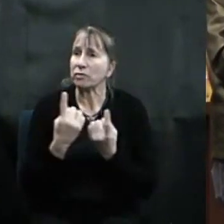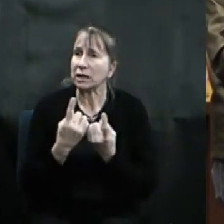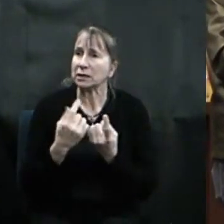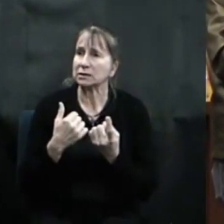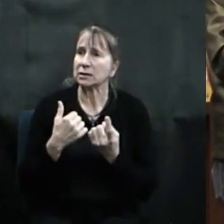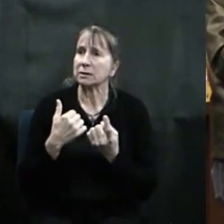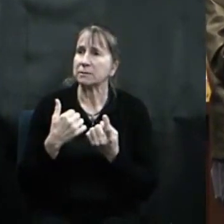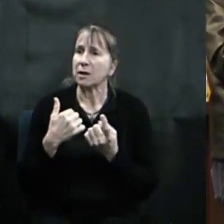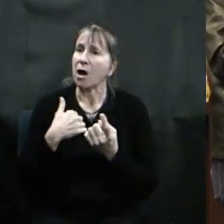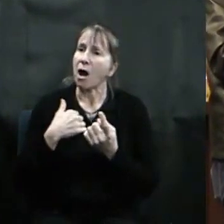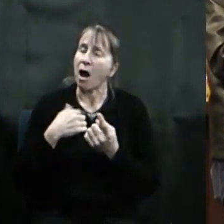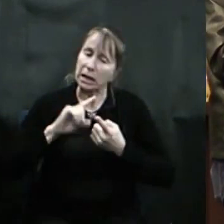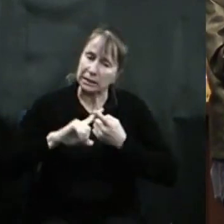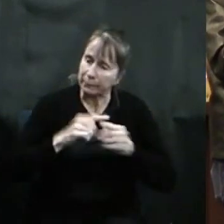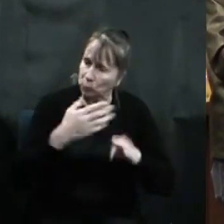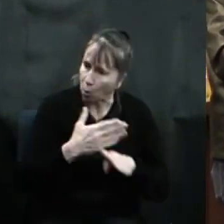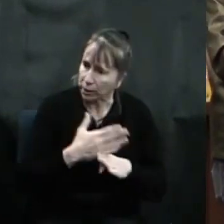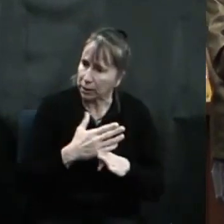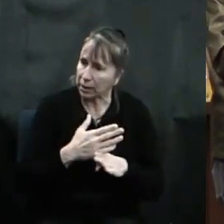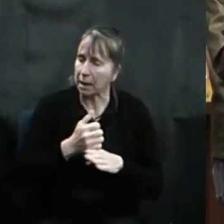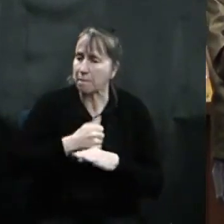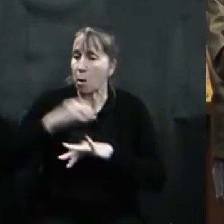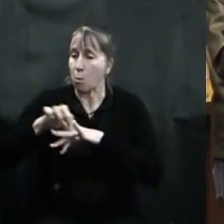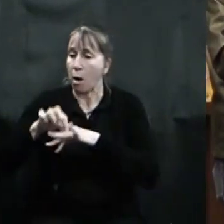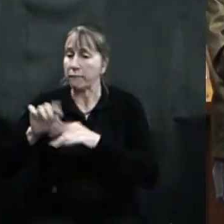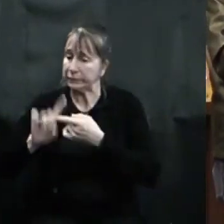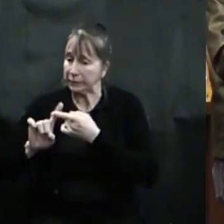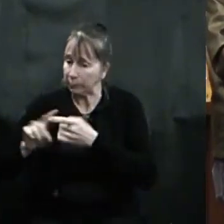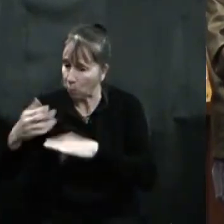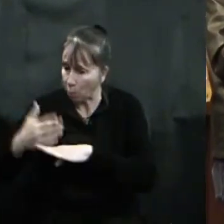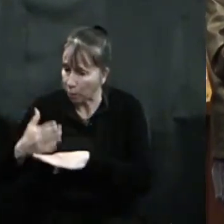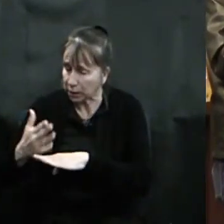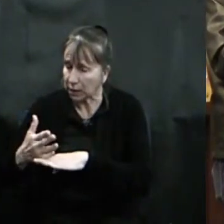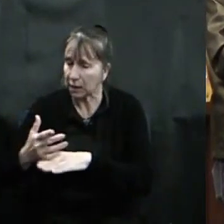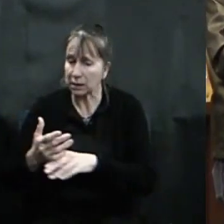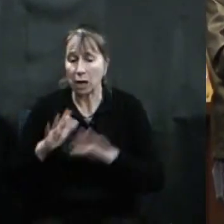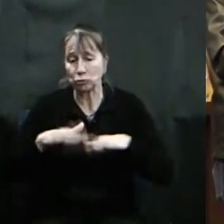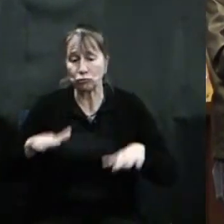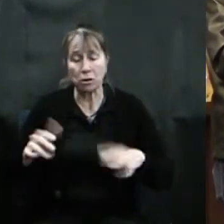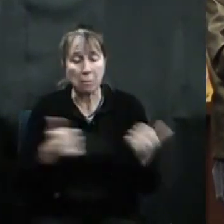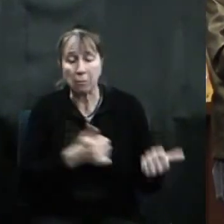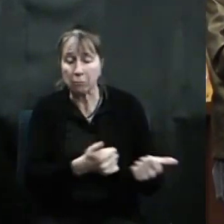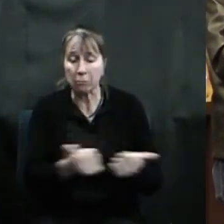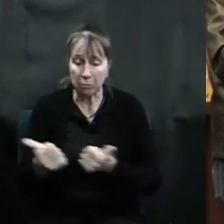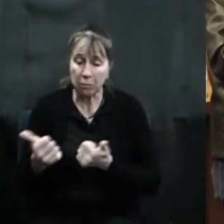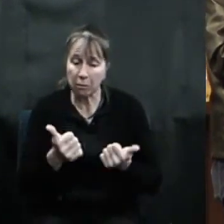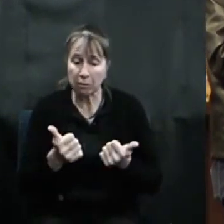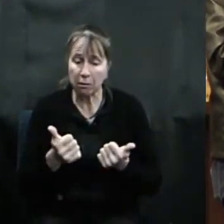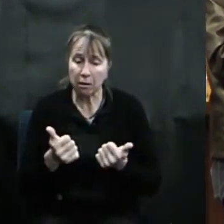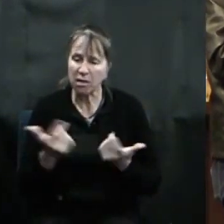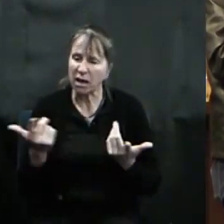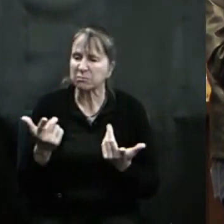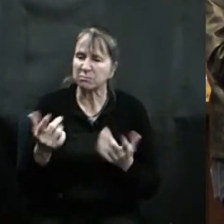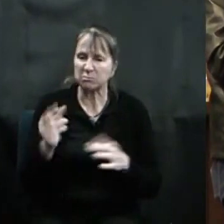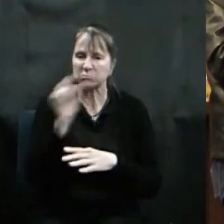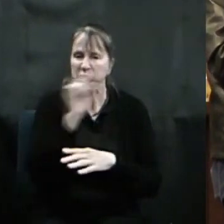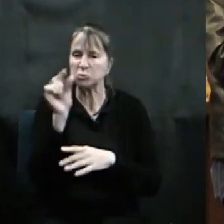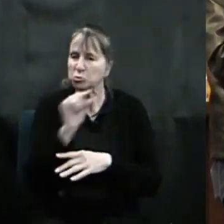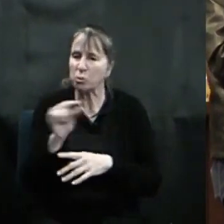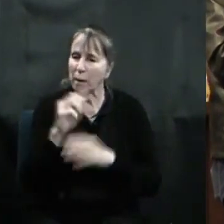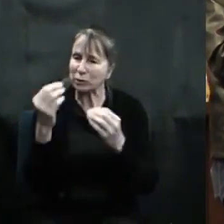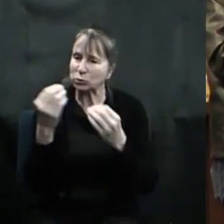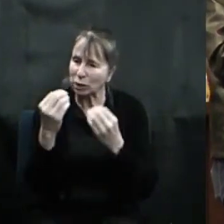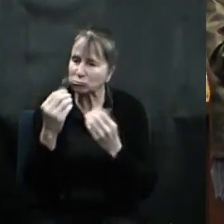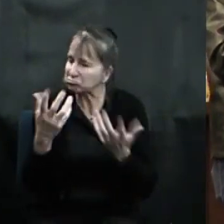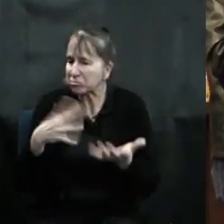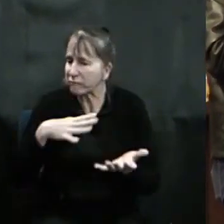kept working. Our kids have coped well when it was isolation and they were doing the distance education thing. So it hasn't been too bad at